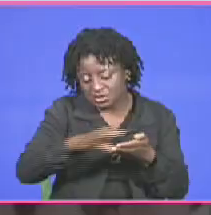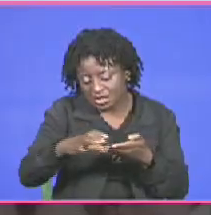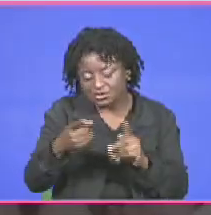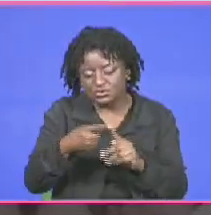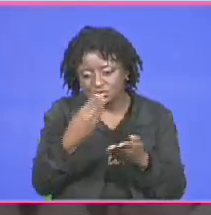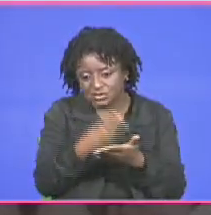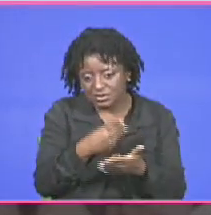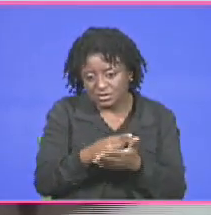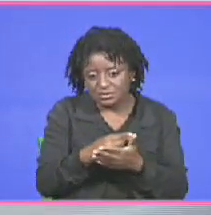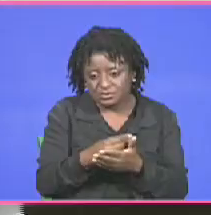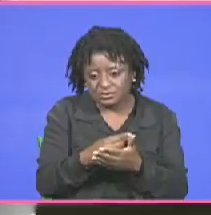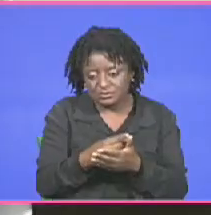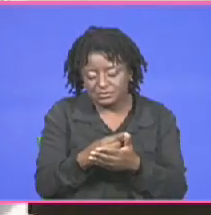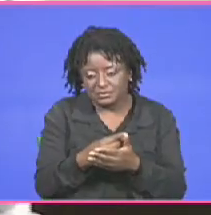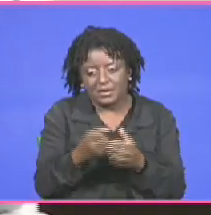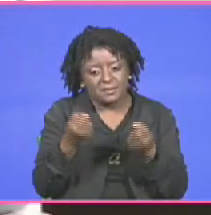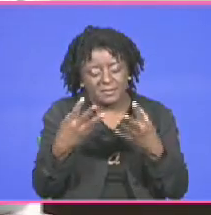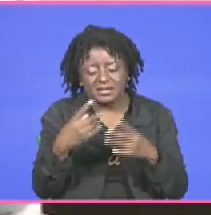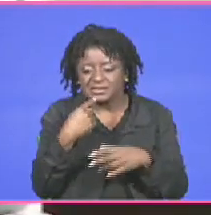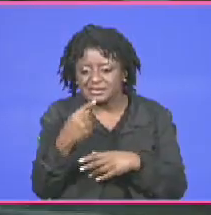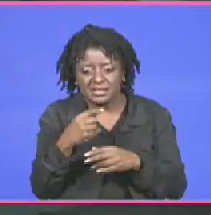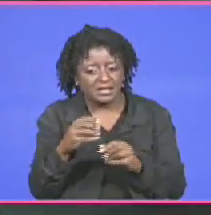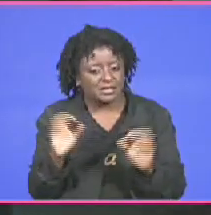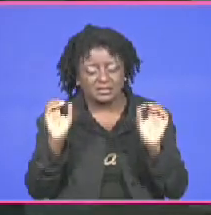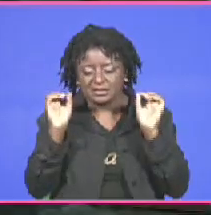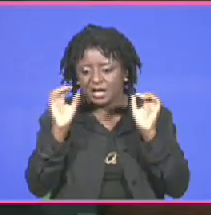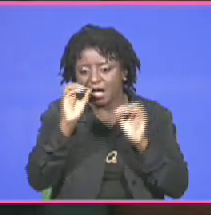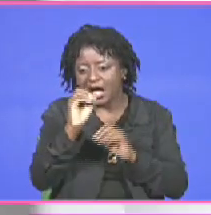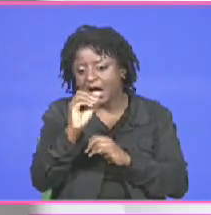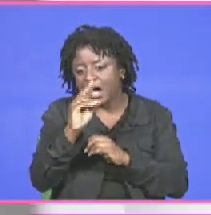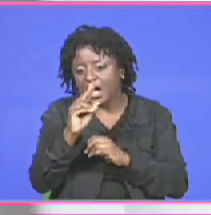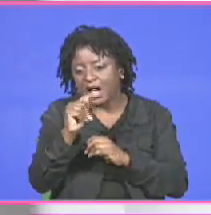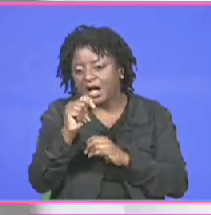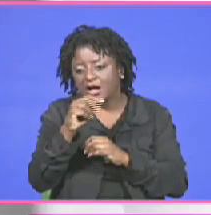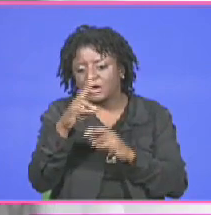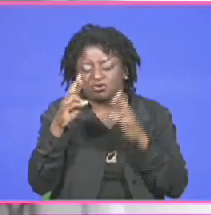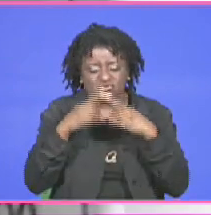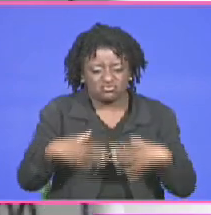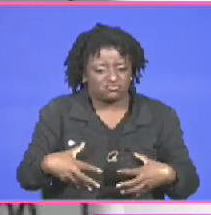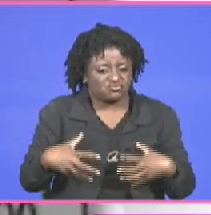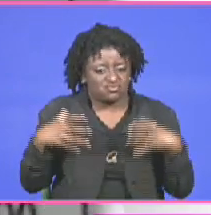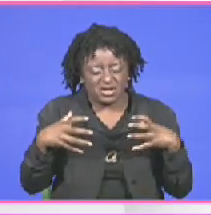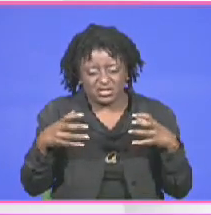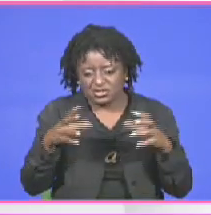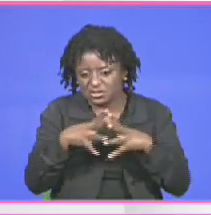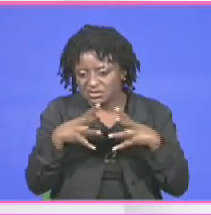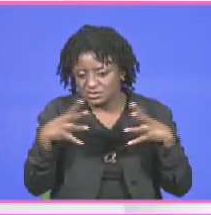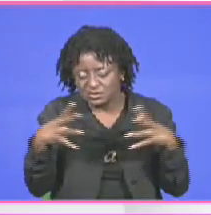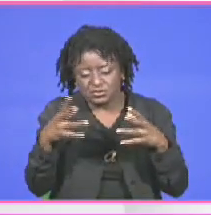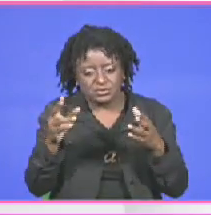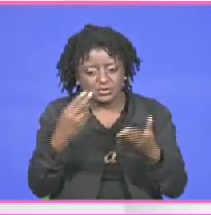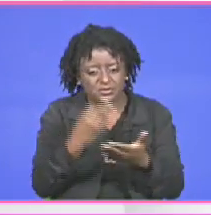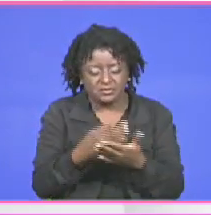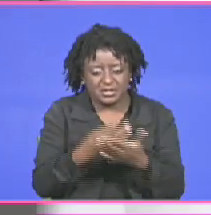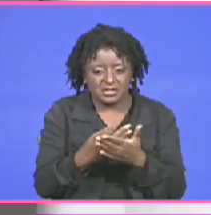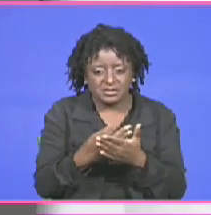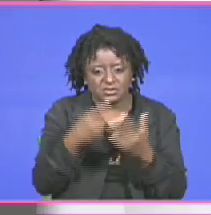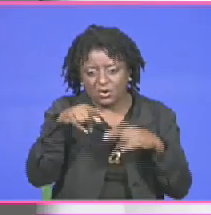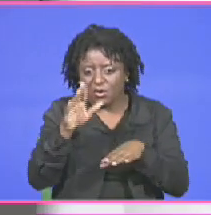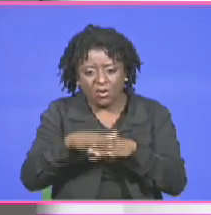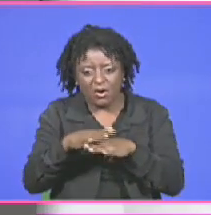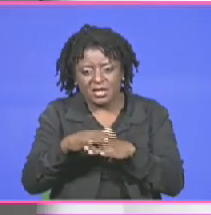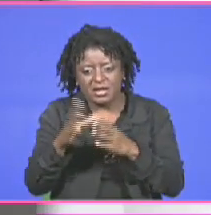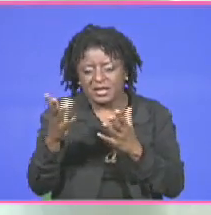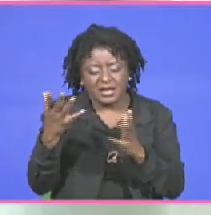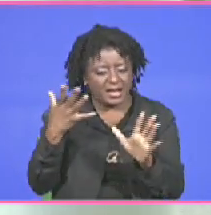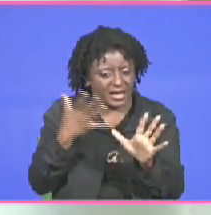local commercial banks and what many call outrageous fees on just about every service they offer. Pick up a brochure or go online and the fees are too